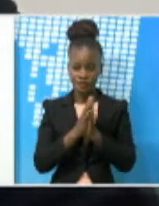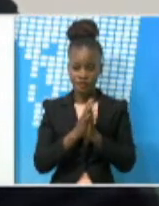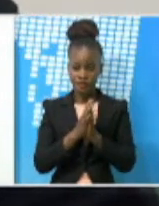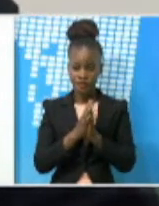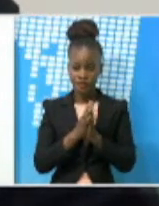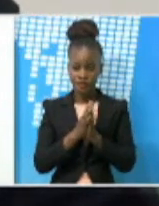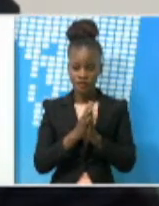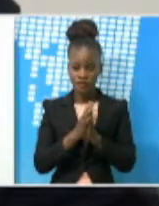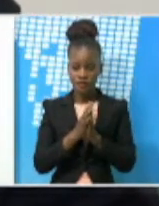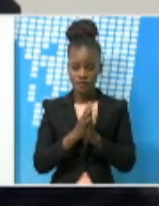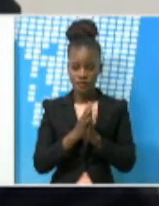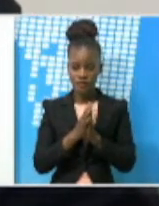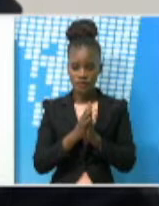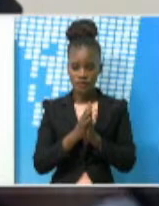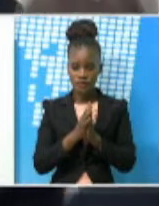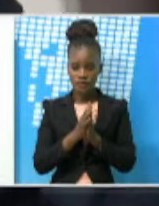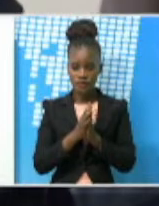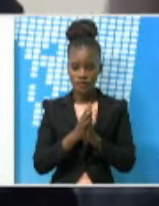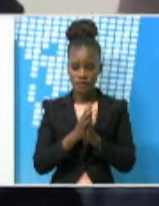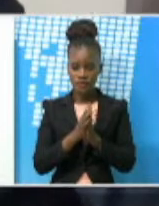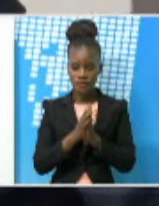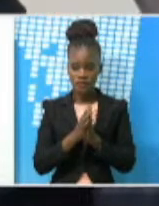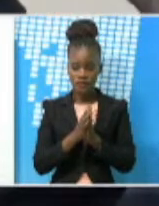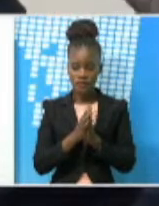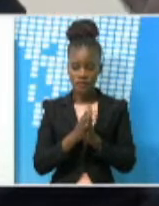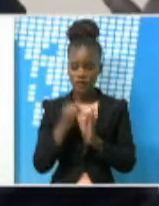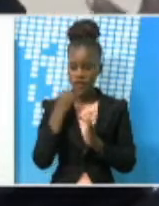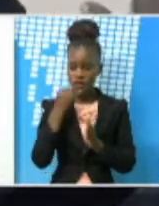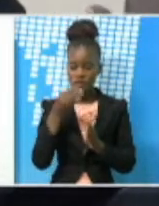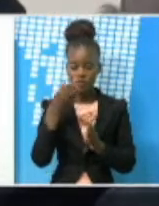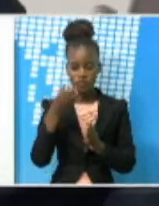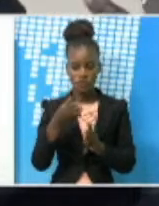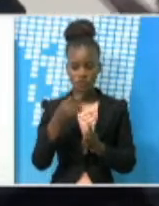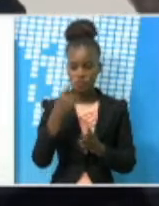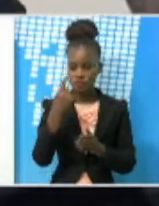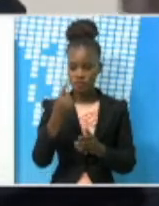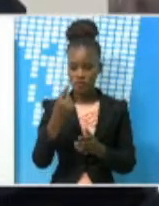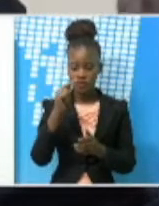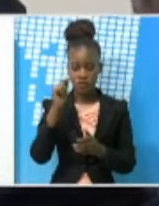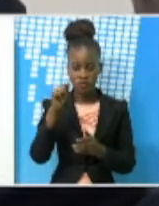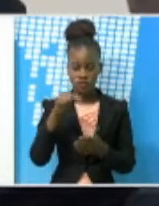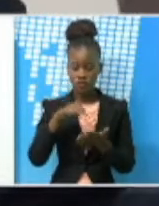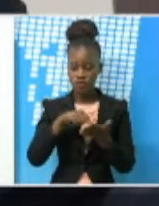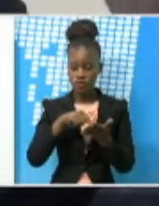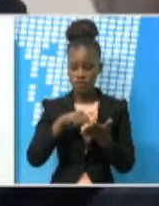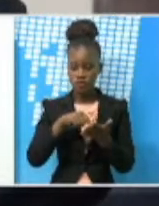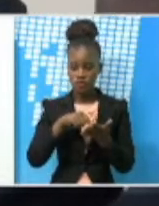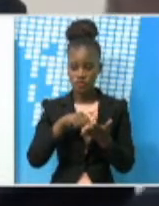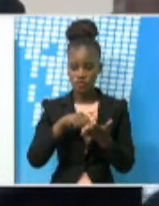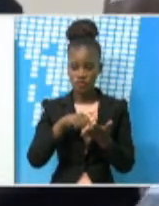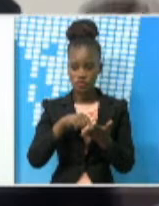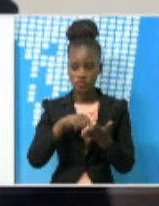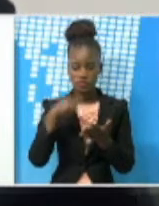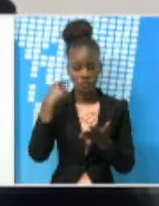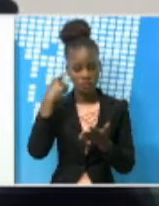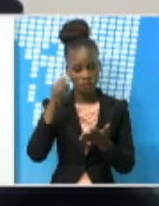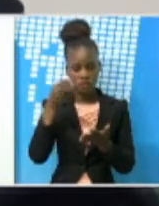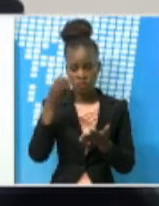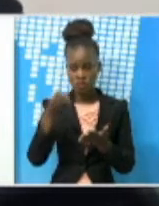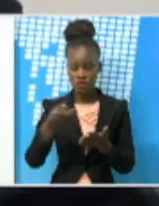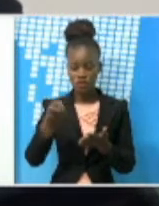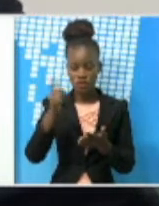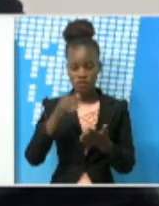office is meant to offer one-stop center facilities for e-government